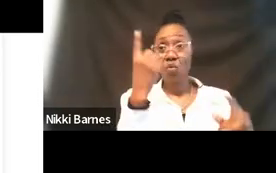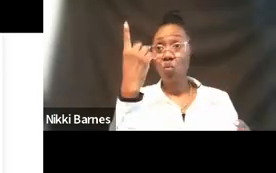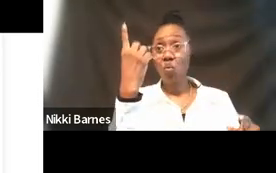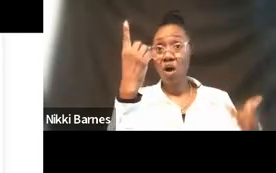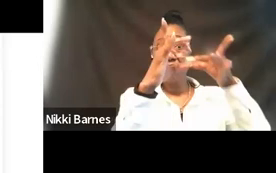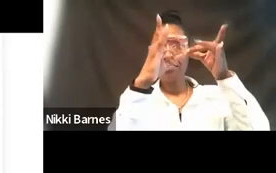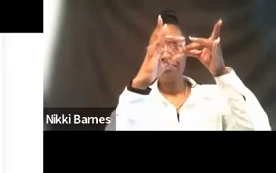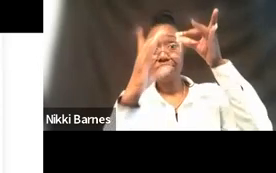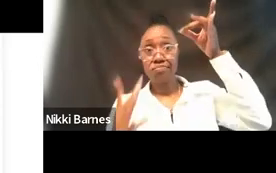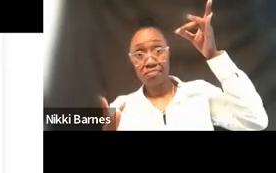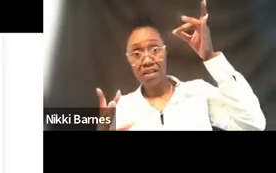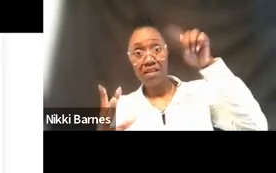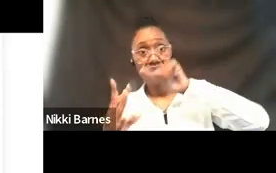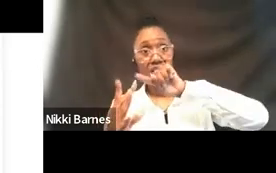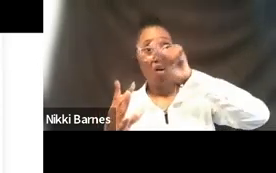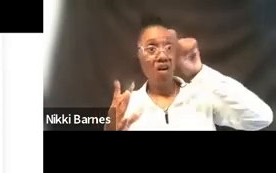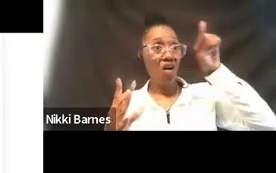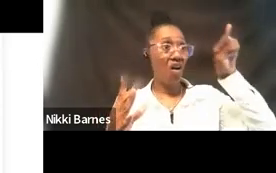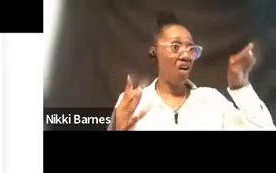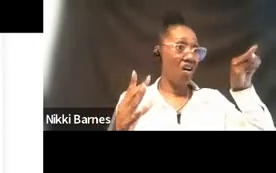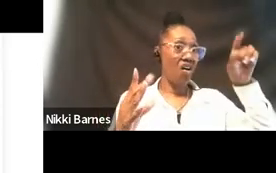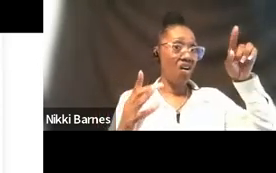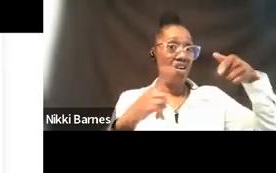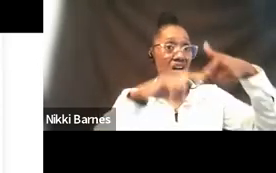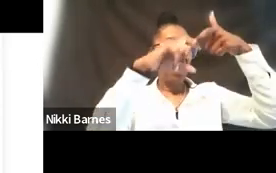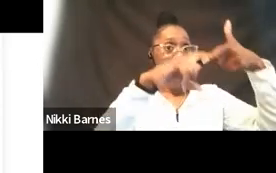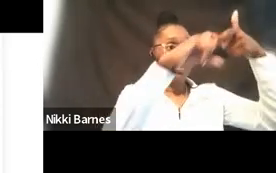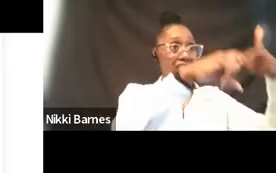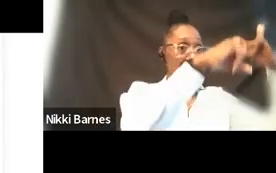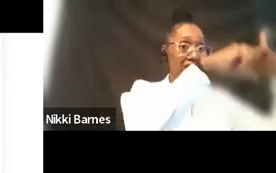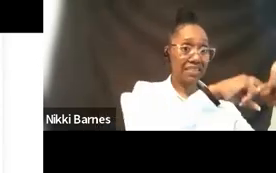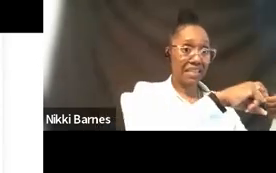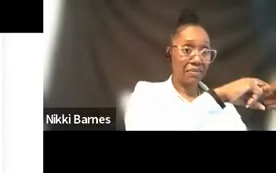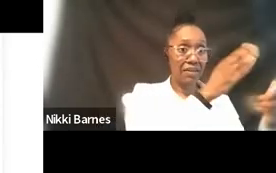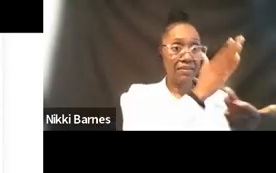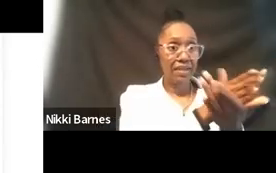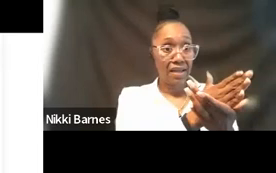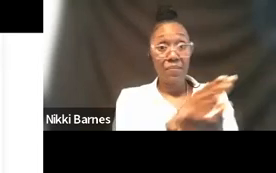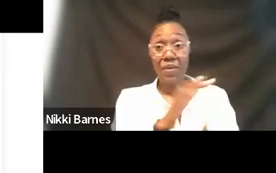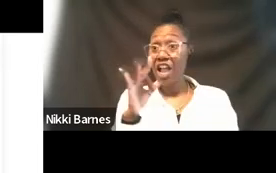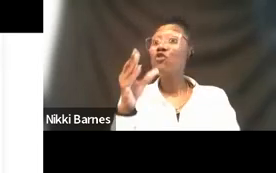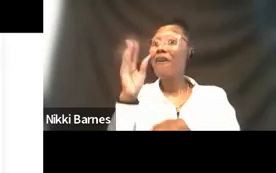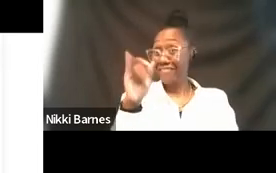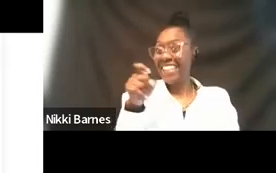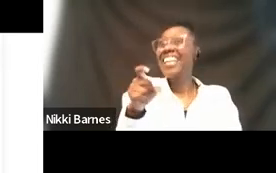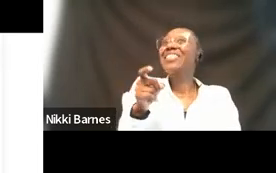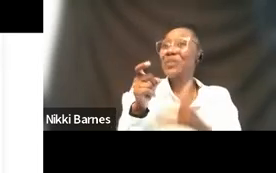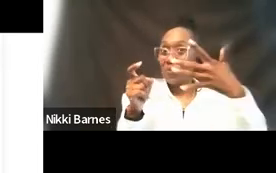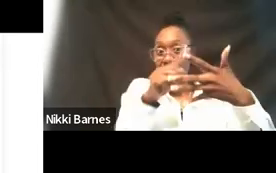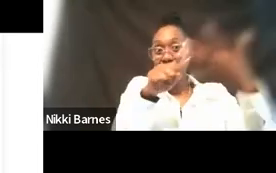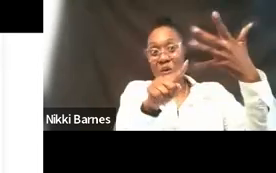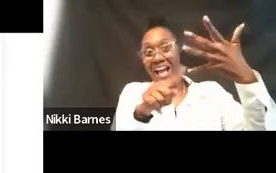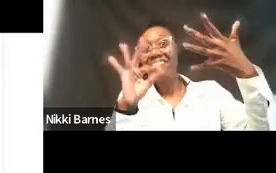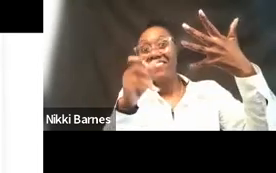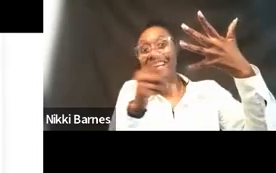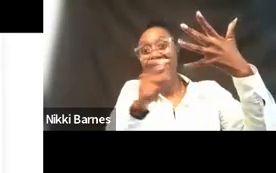whole engine stops. And if you fix one piece, I can guarantee you 2 or 3 more might break down. And you are trying